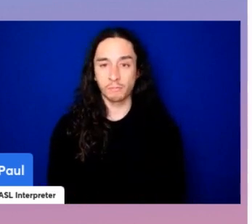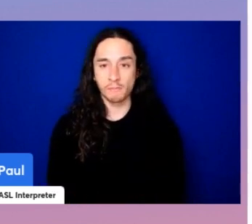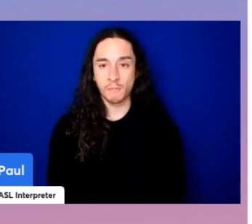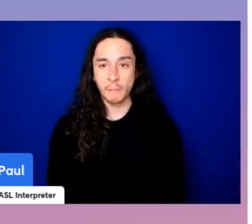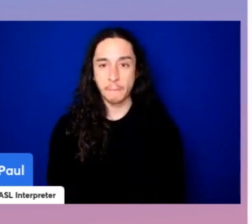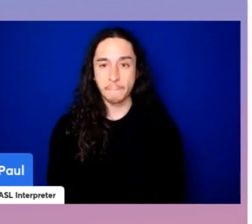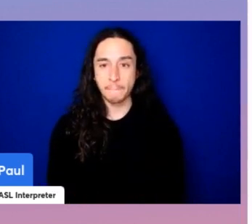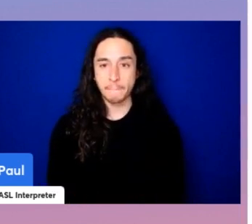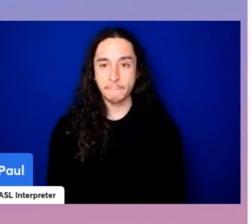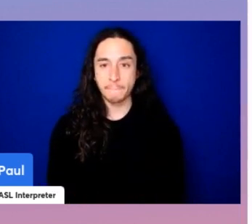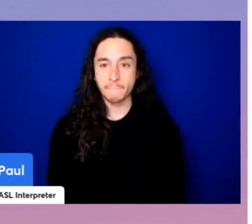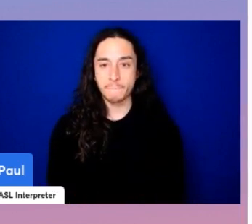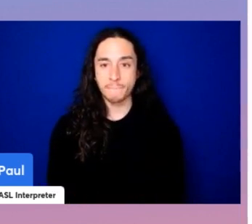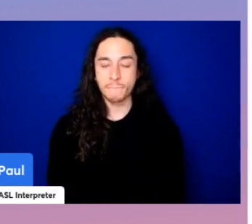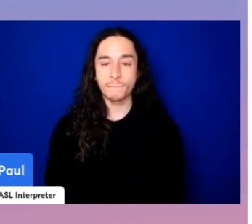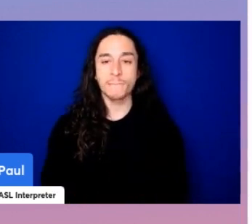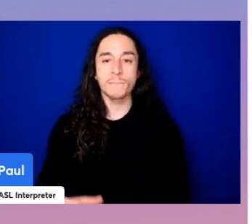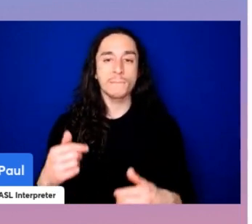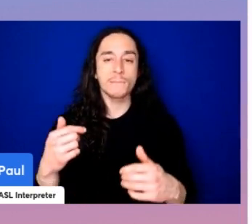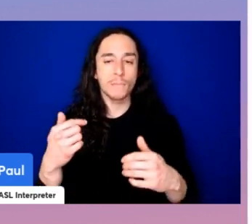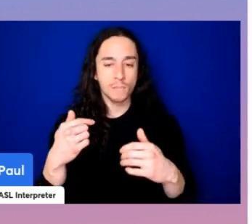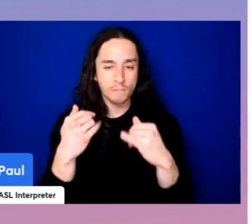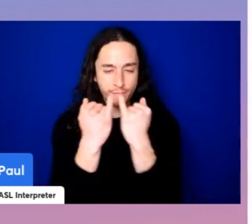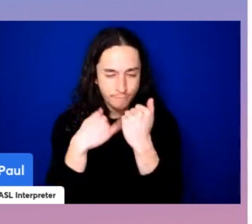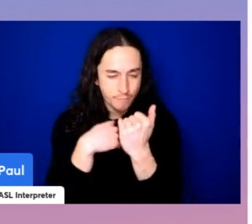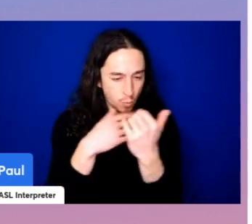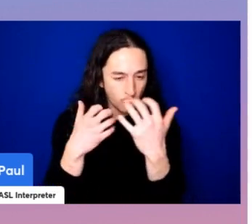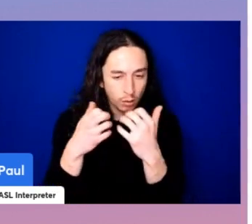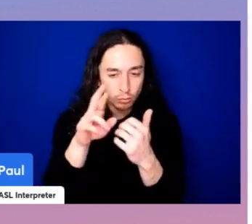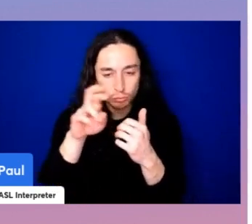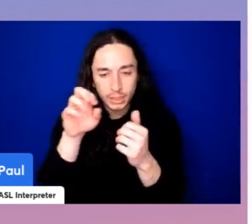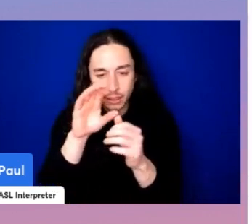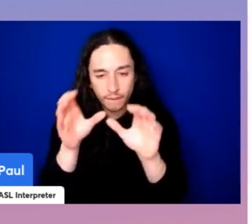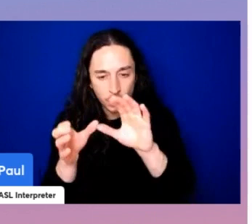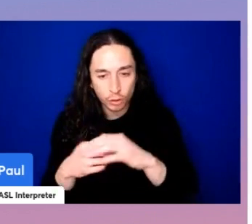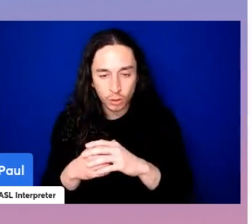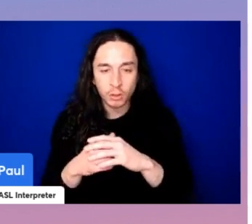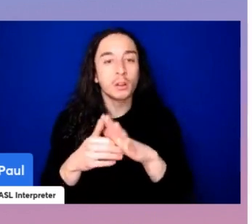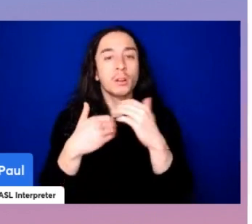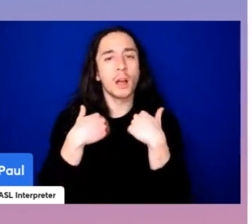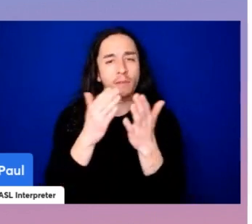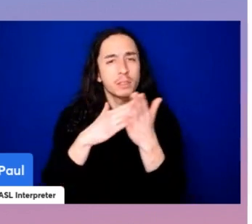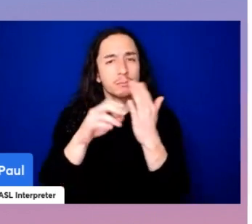We want to create a configuration. There are some other options.